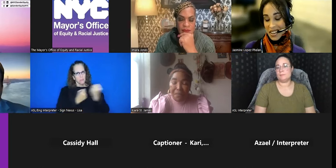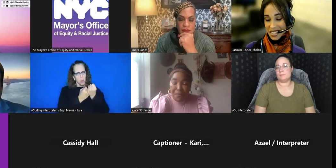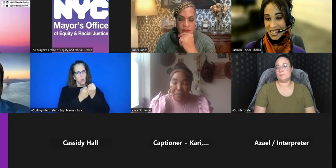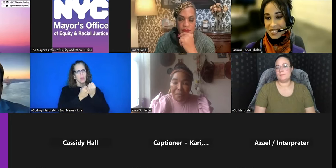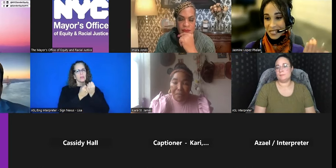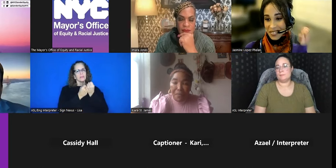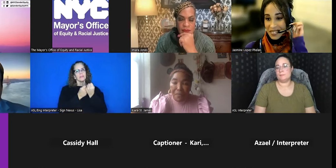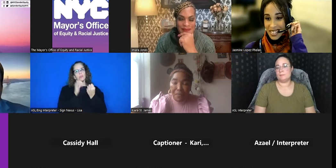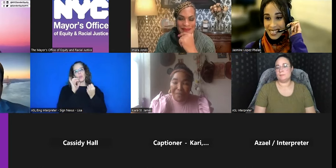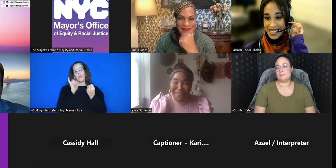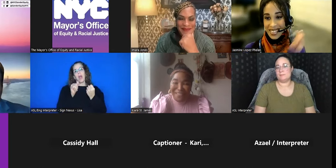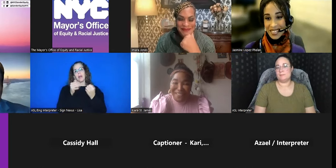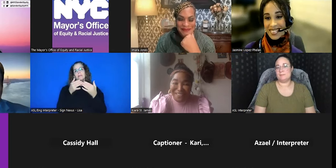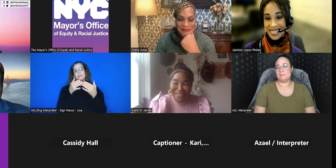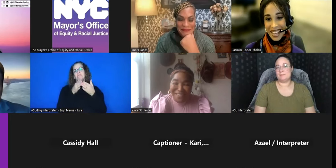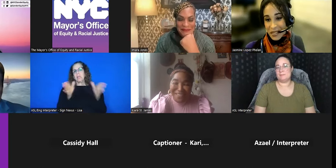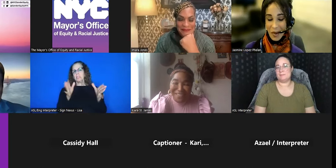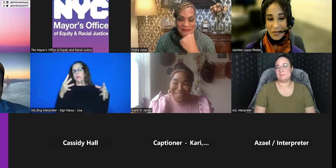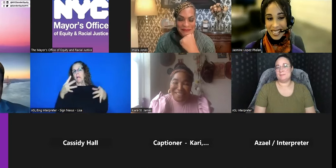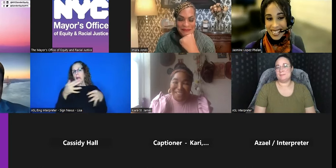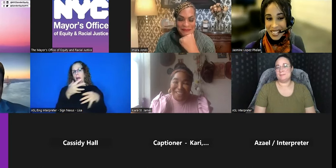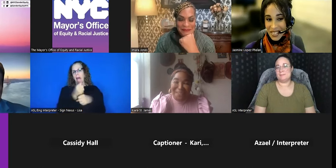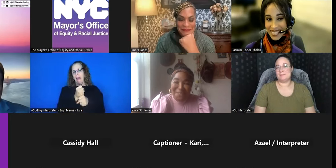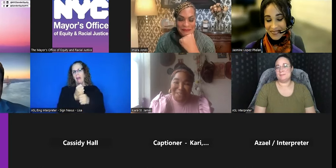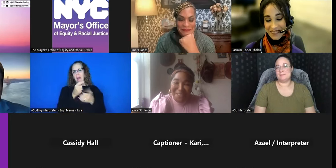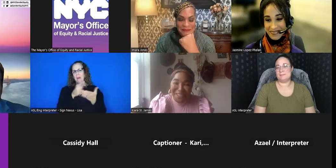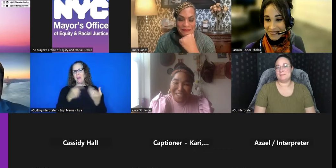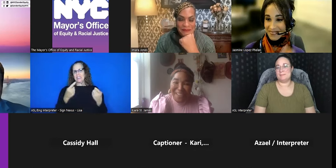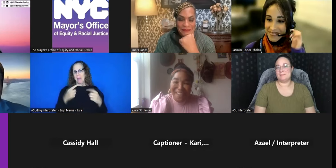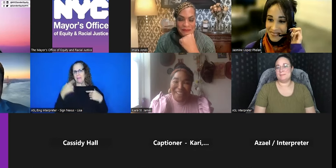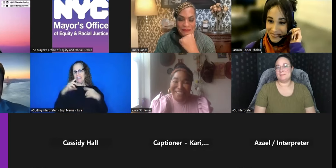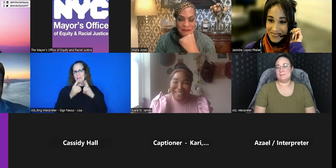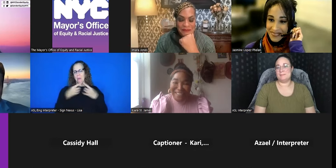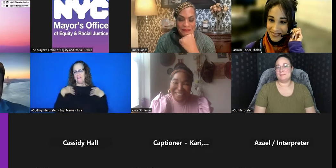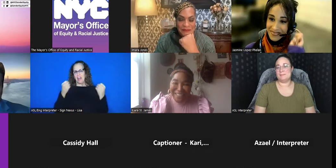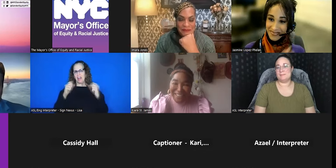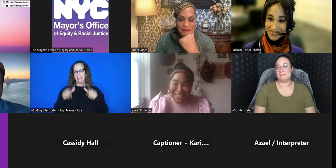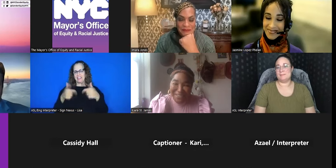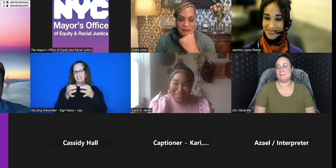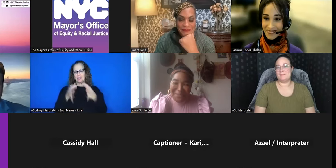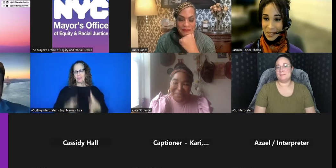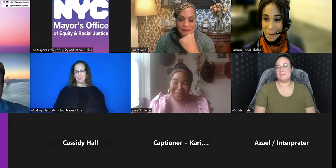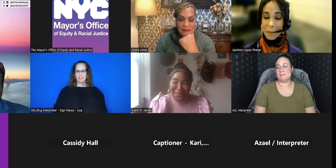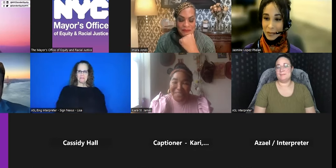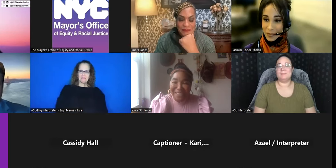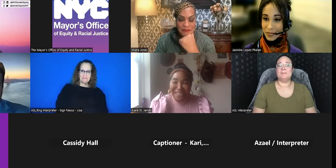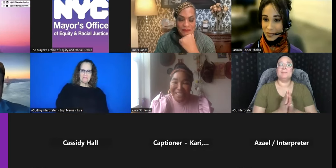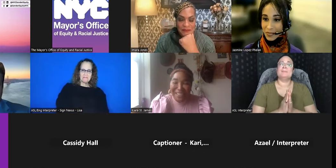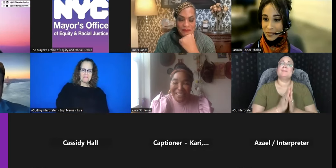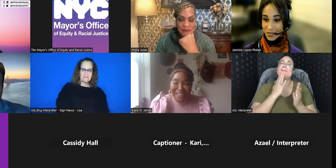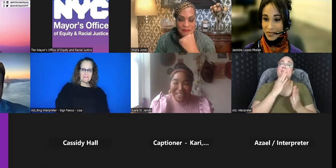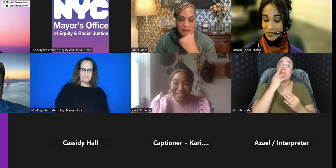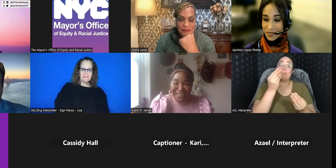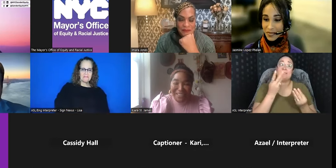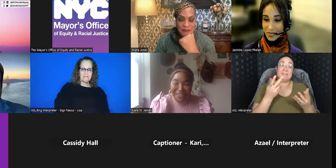in a nutshell, what, you know, the health department is doing. Well, thank you so much for sharing that. And we're certainly going